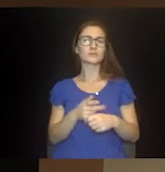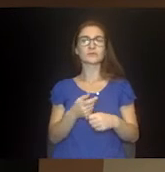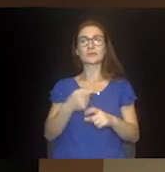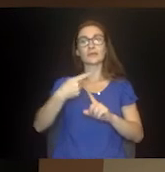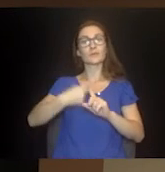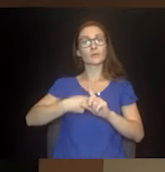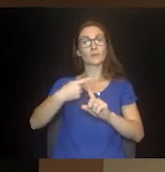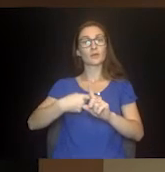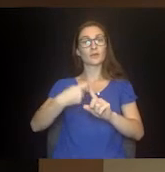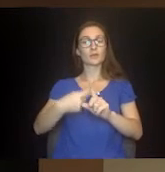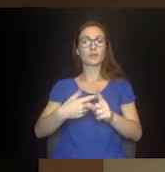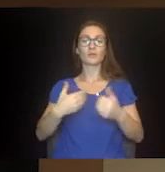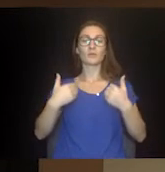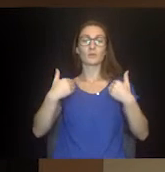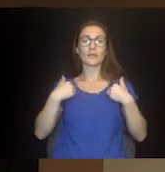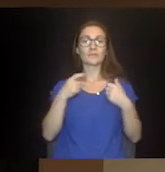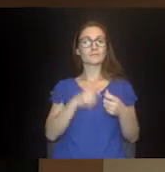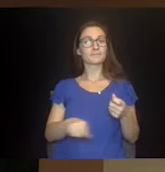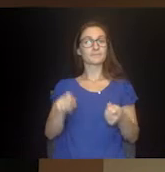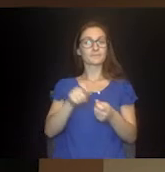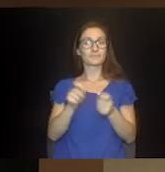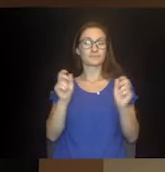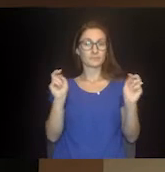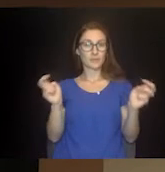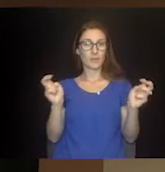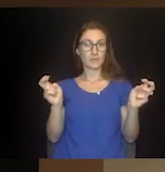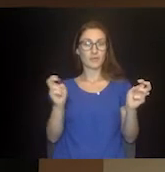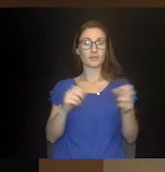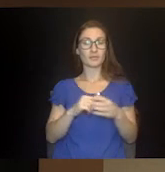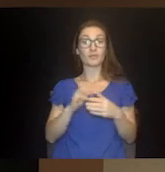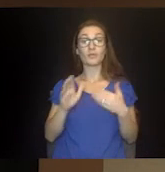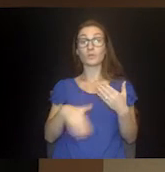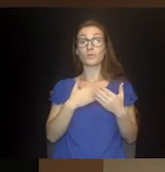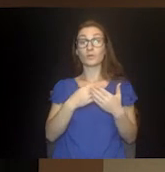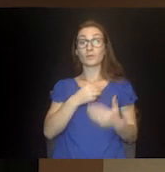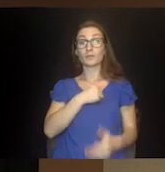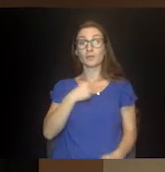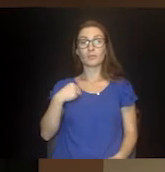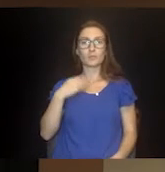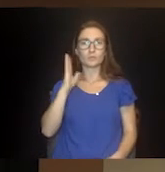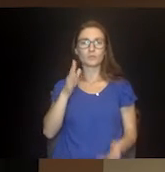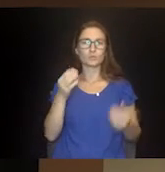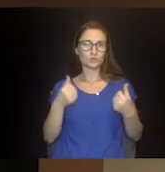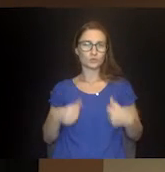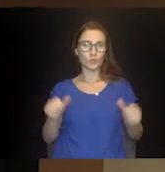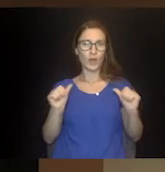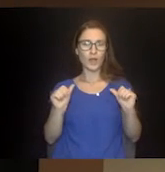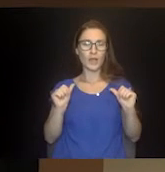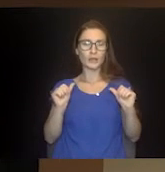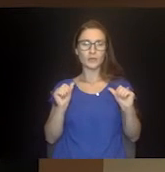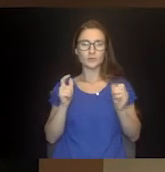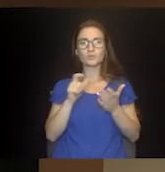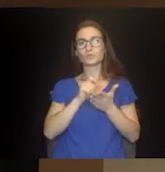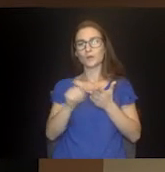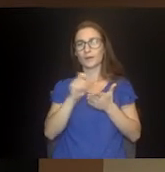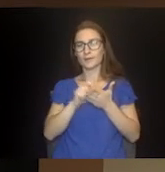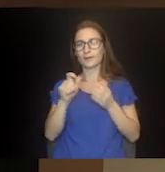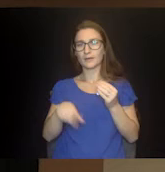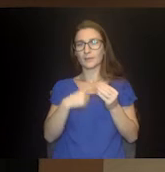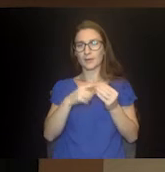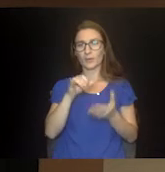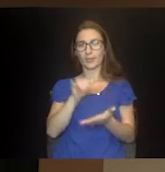kind of every month we will have like a particular topic that all of our members will try to at